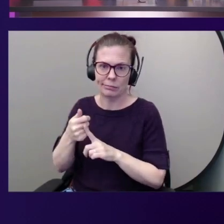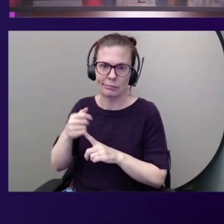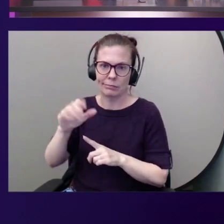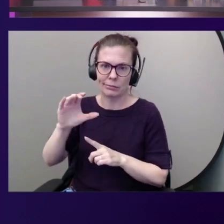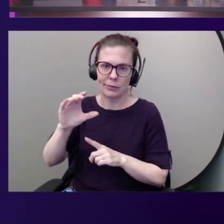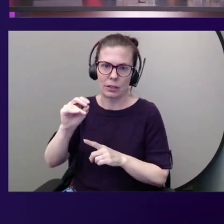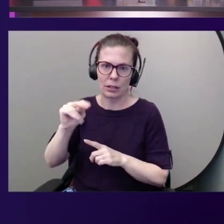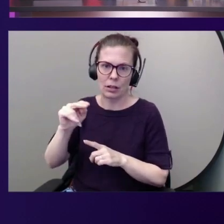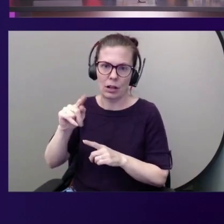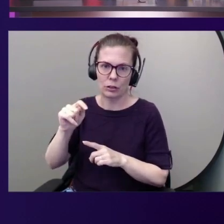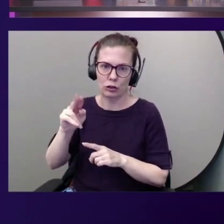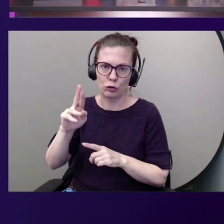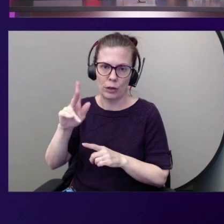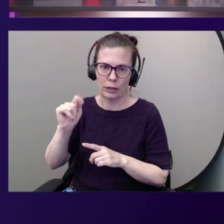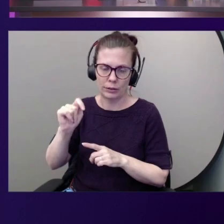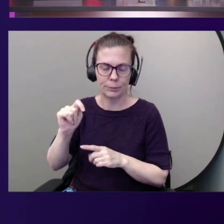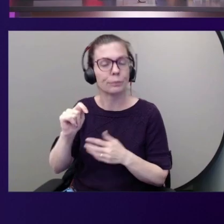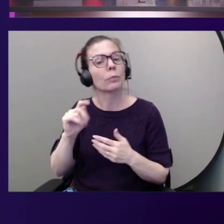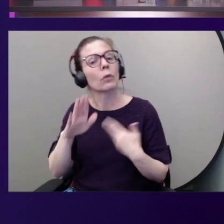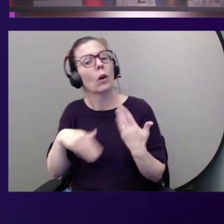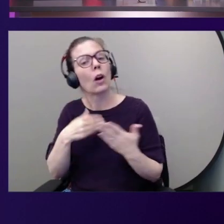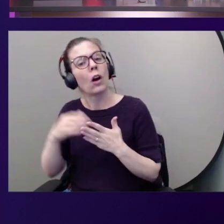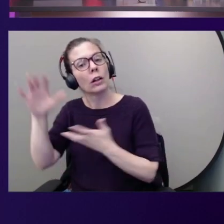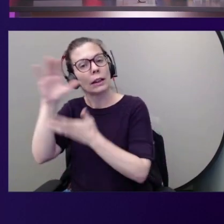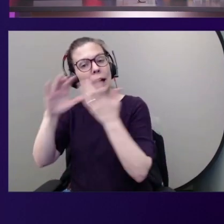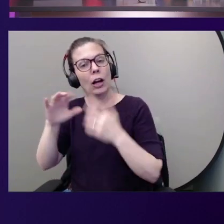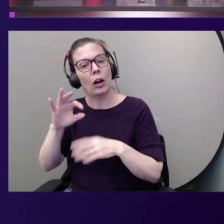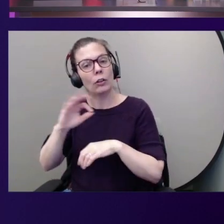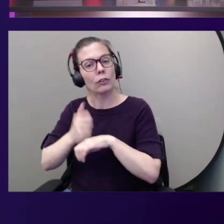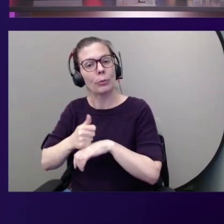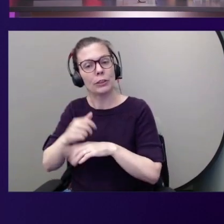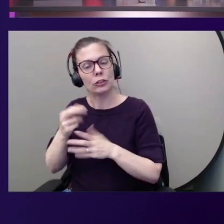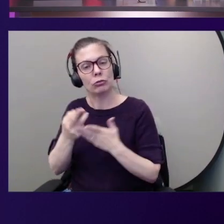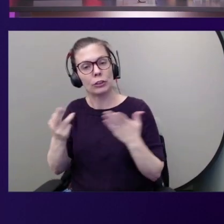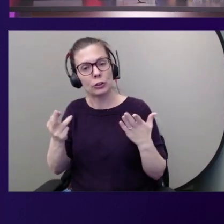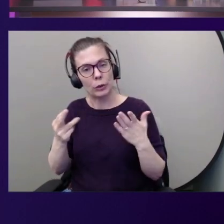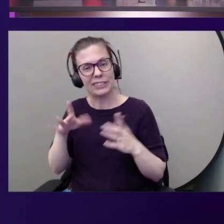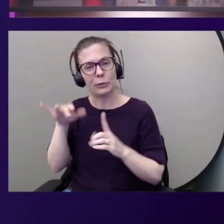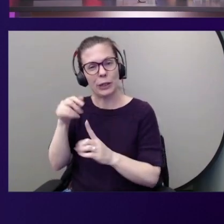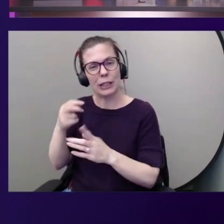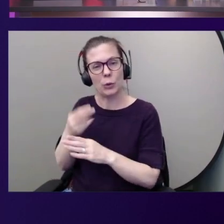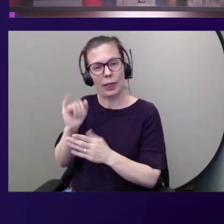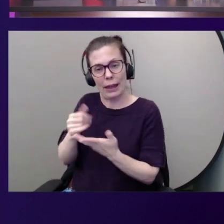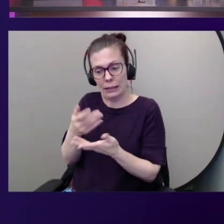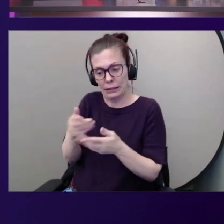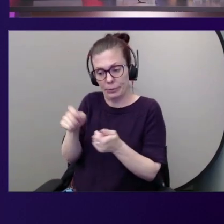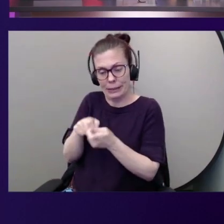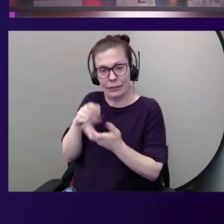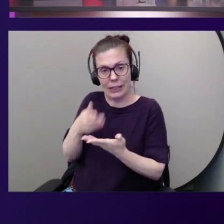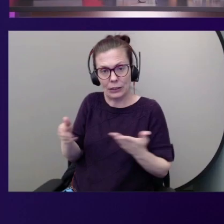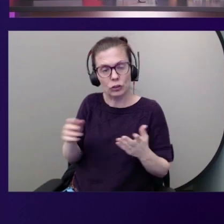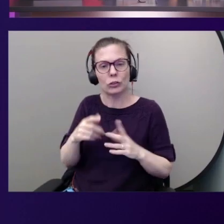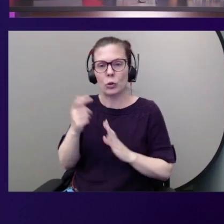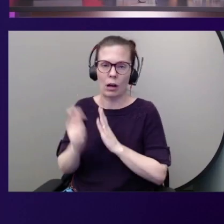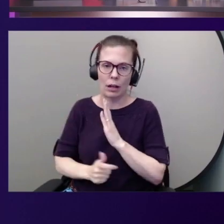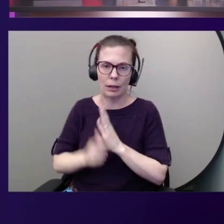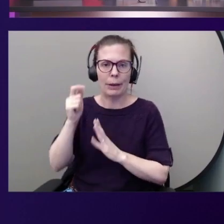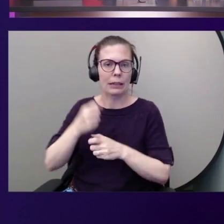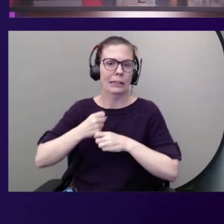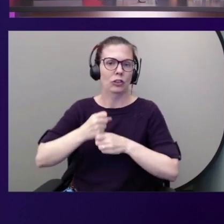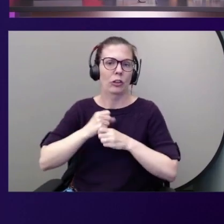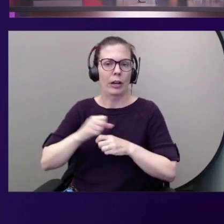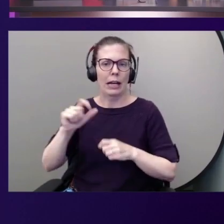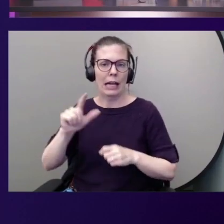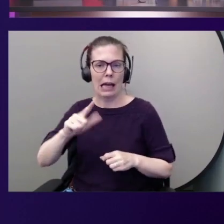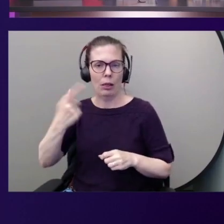So for every CloudFormation resource that exists, we use that resource specification to automatically generate L1 constructs for